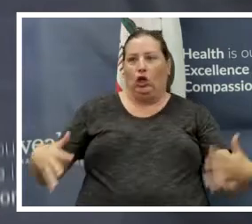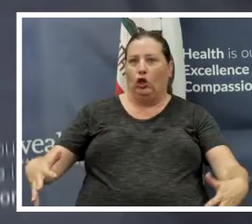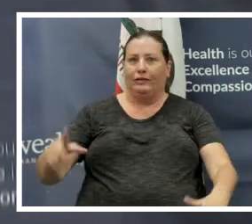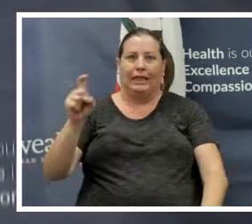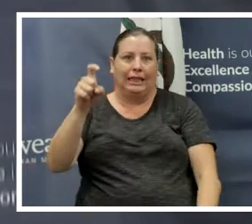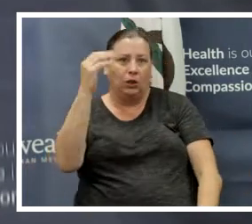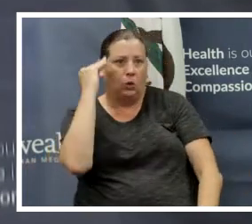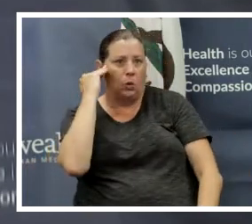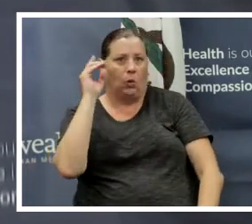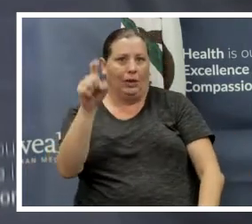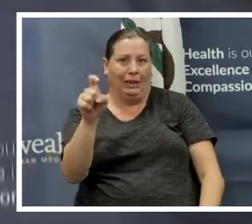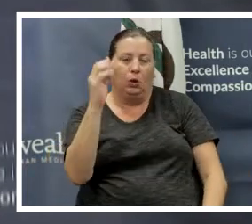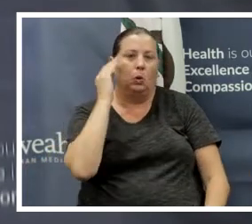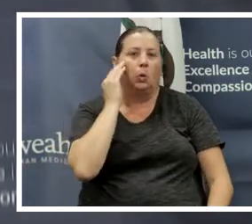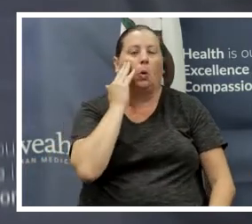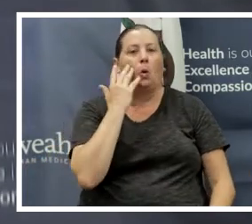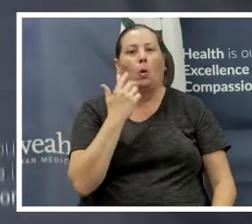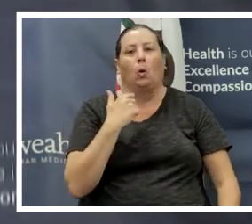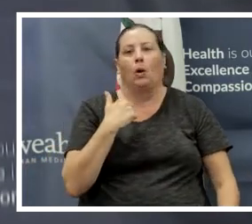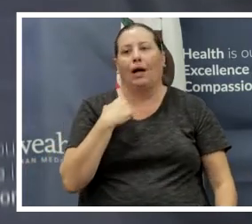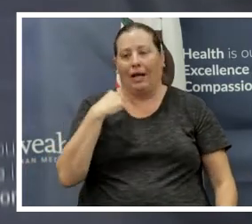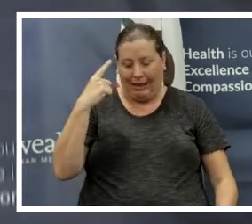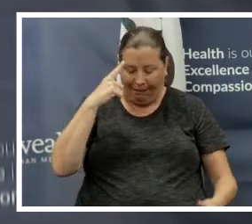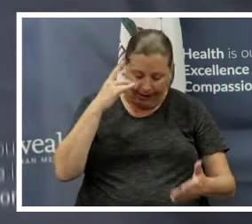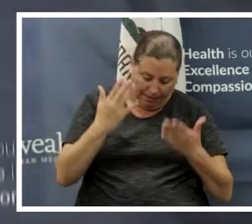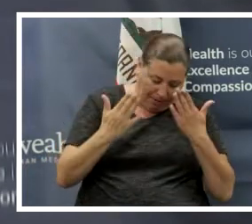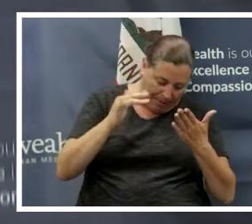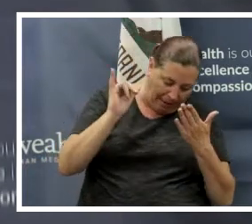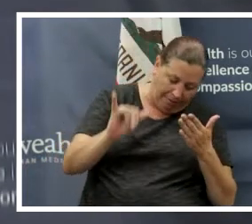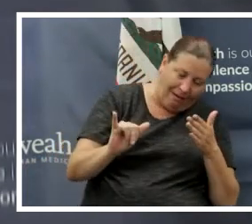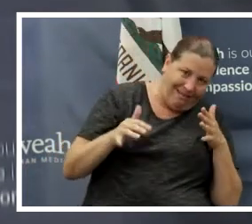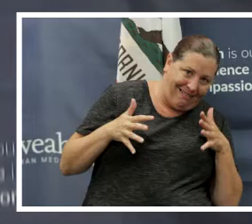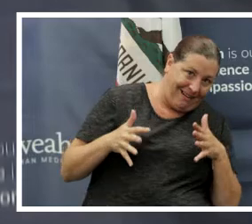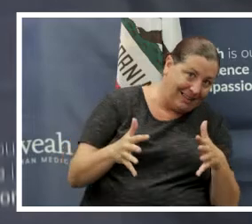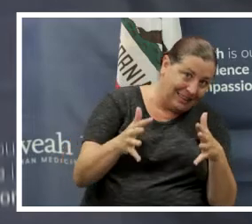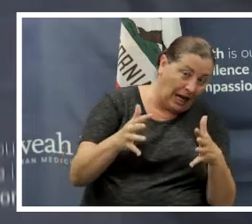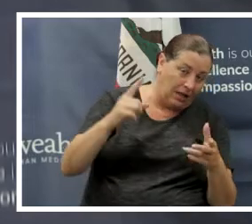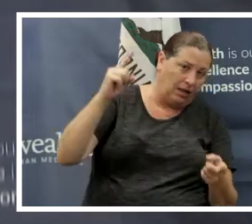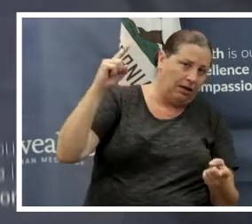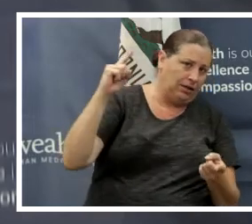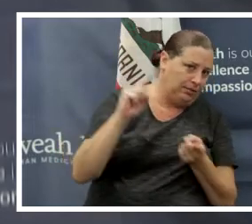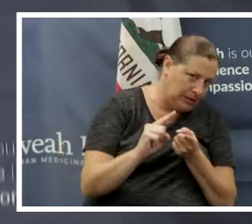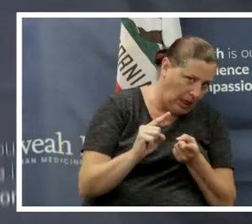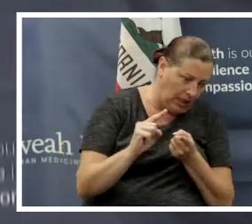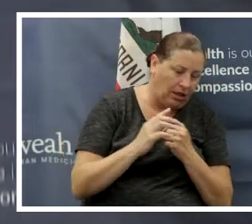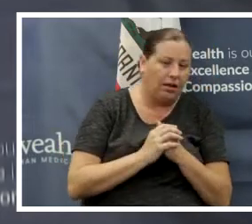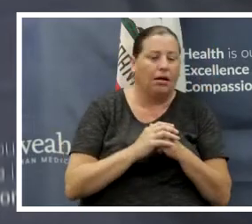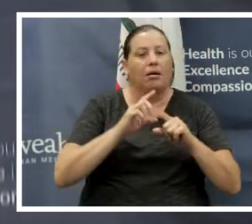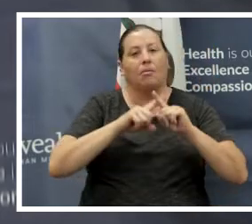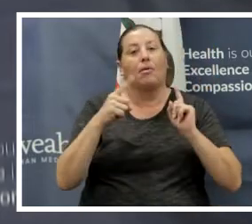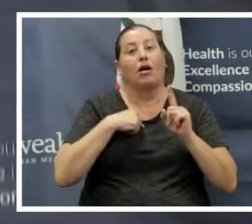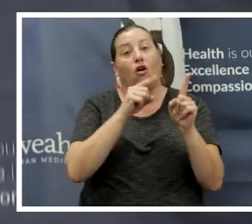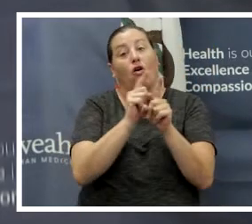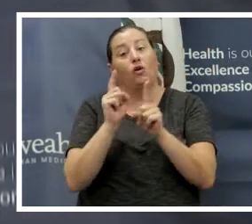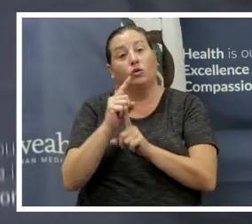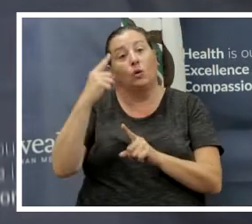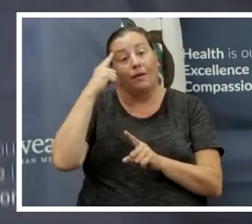need to know. I think maybe that anxiety has a bit subsided, but I also think